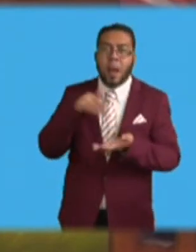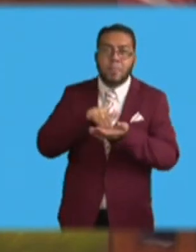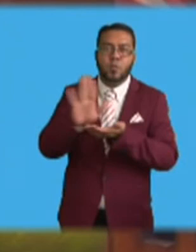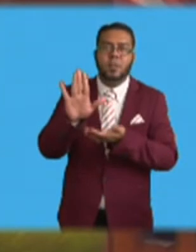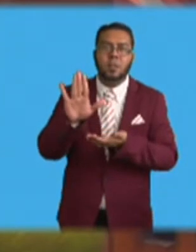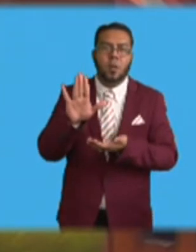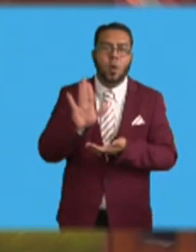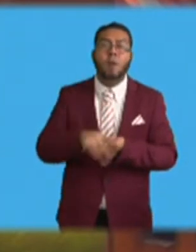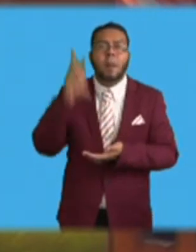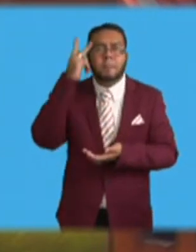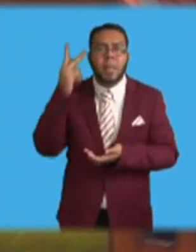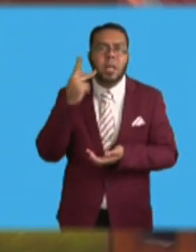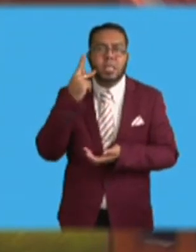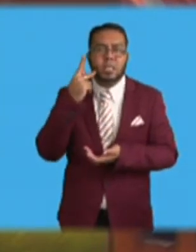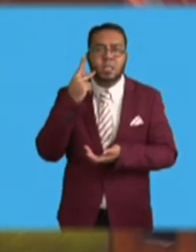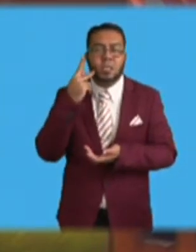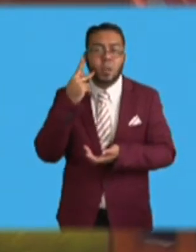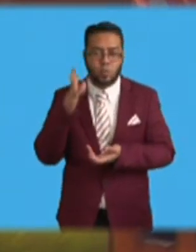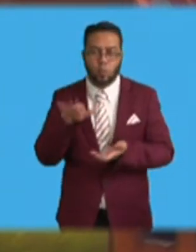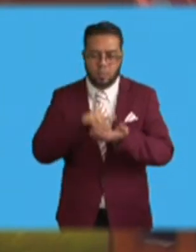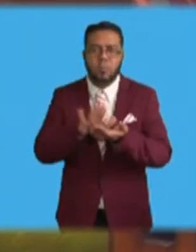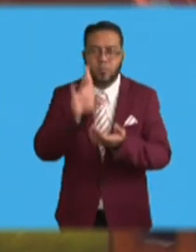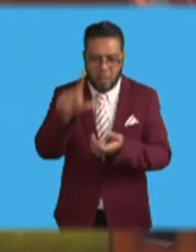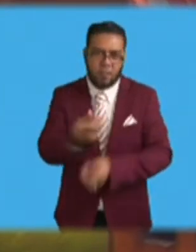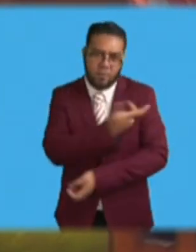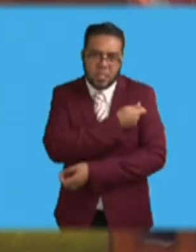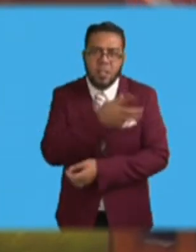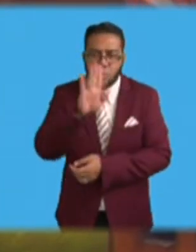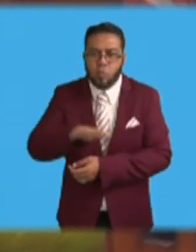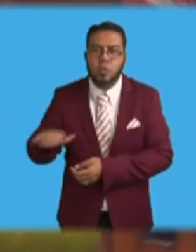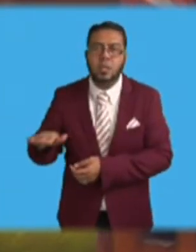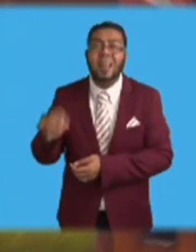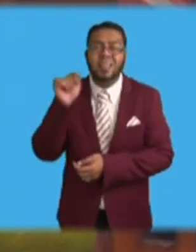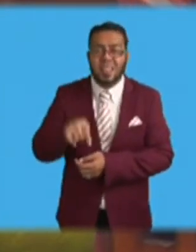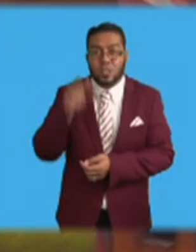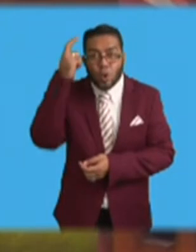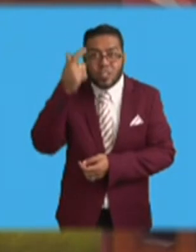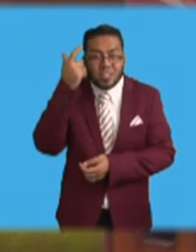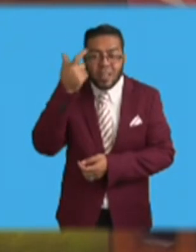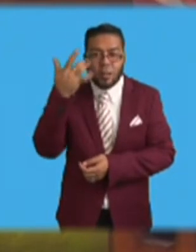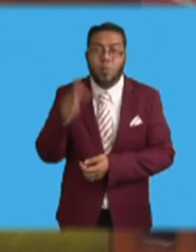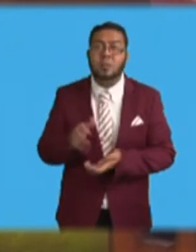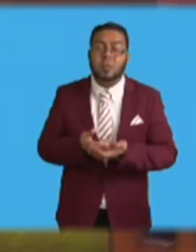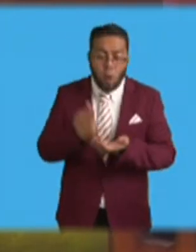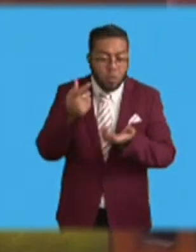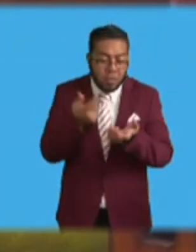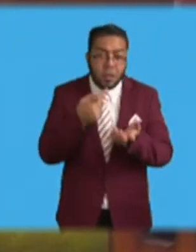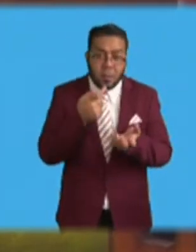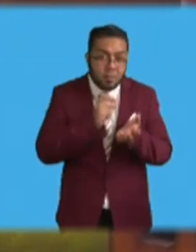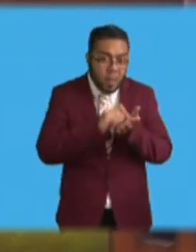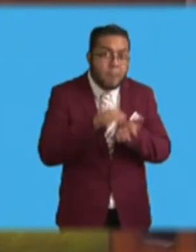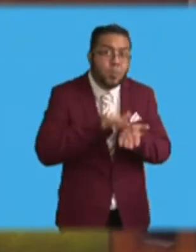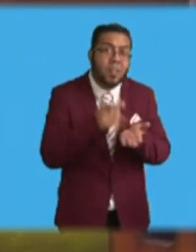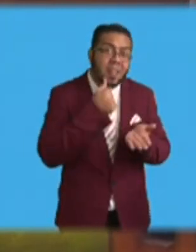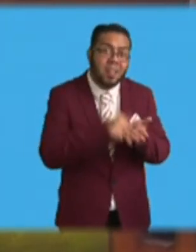of parents as consenting to vaccination program for the children. This consent, Madam Speaker, is given when parents understand the